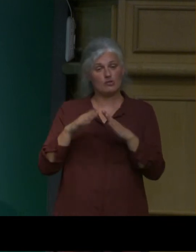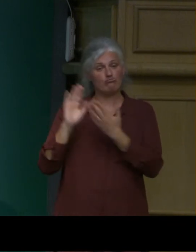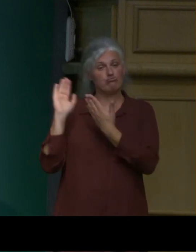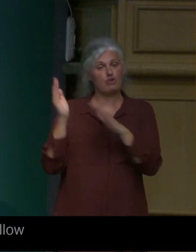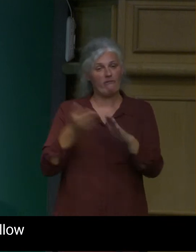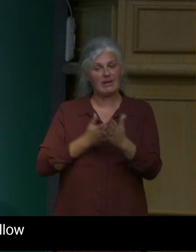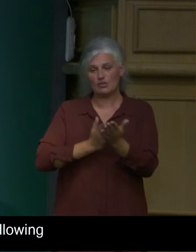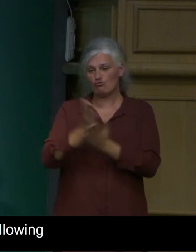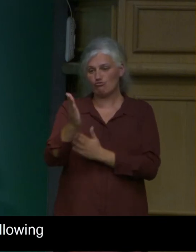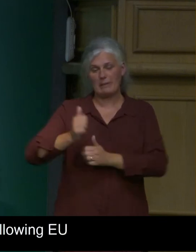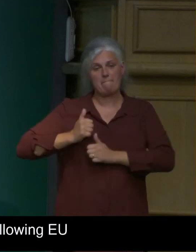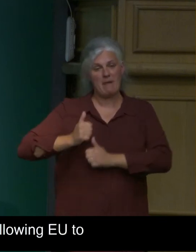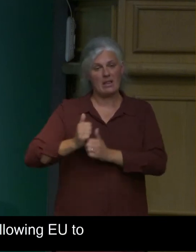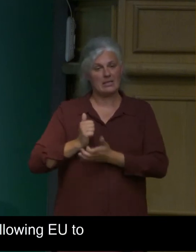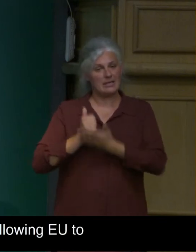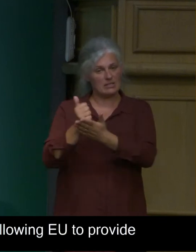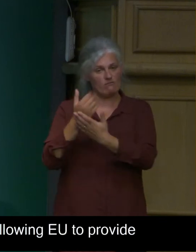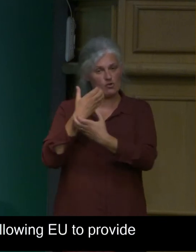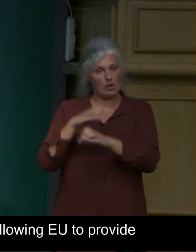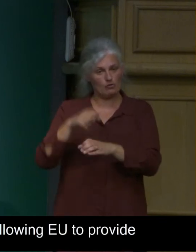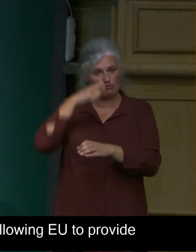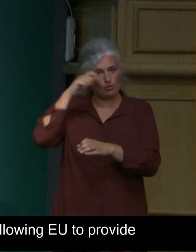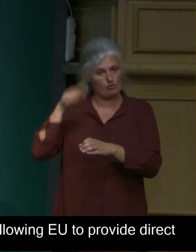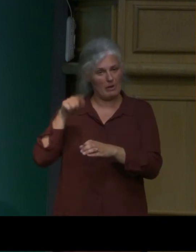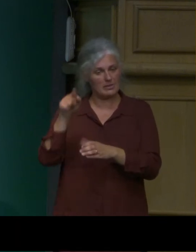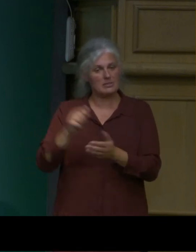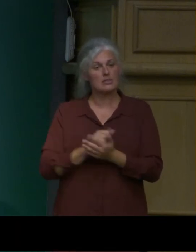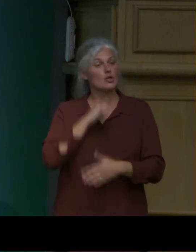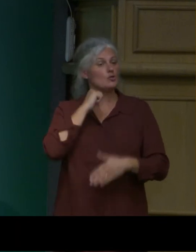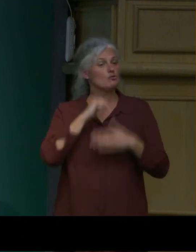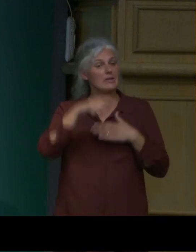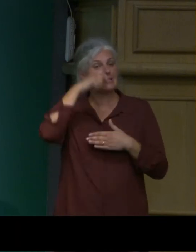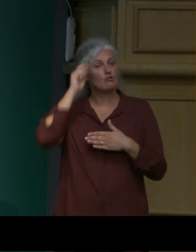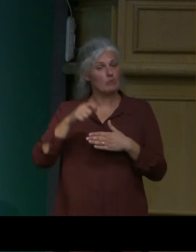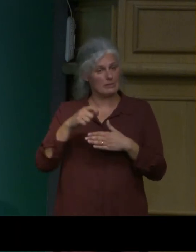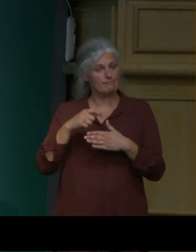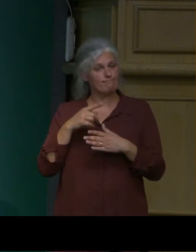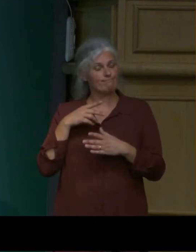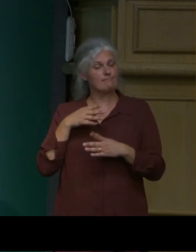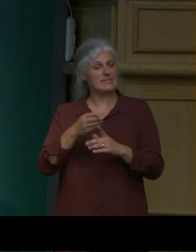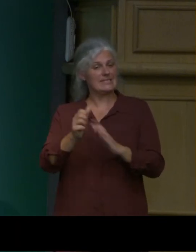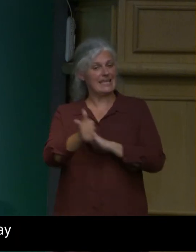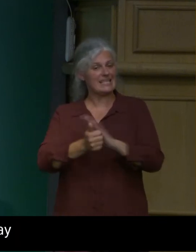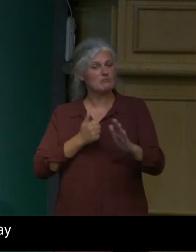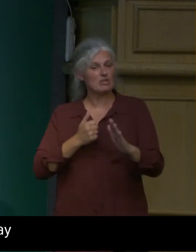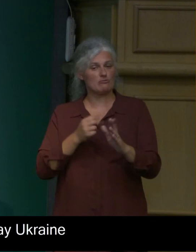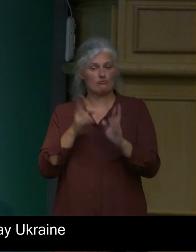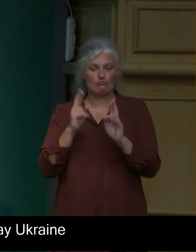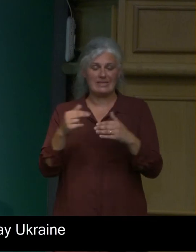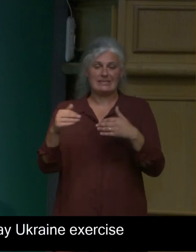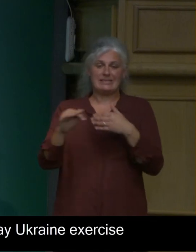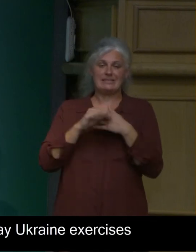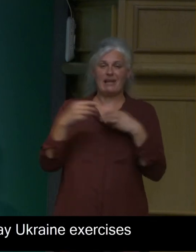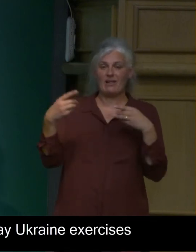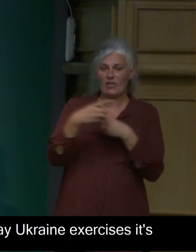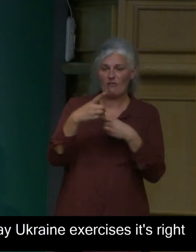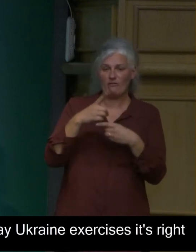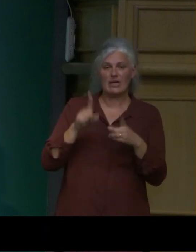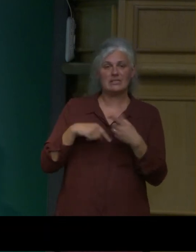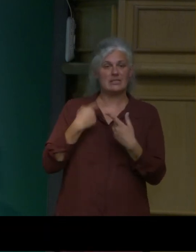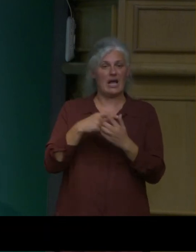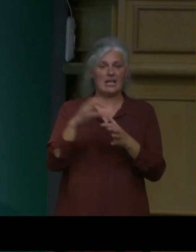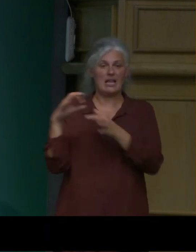provide direct military assistance to that country today Ukraine exercises its right to self-defense in line with international